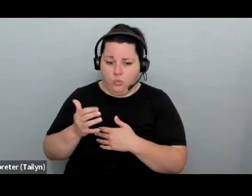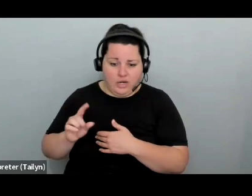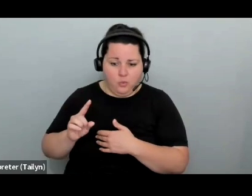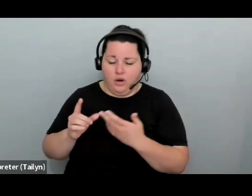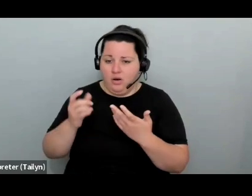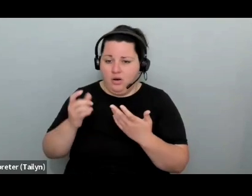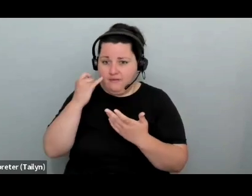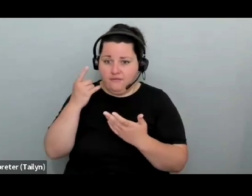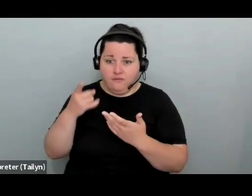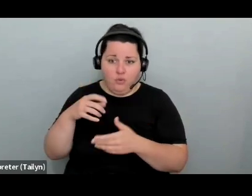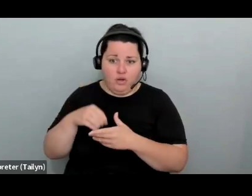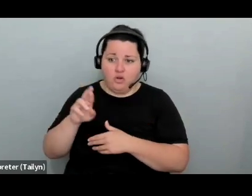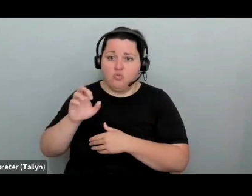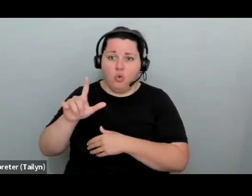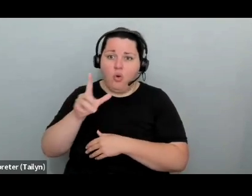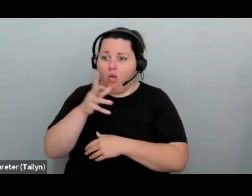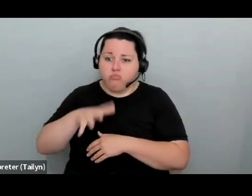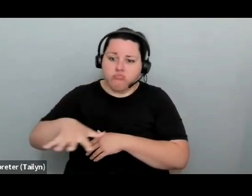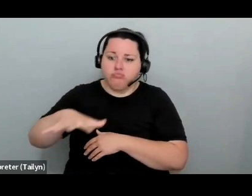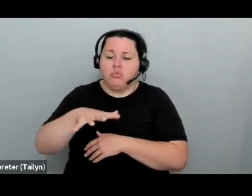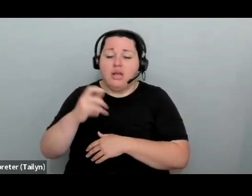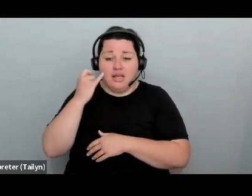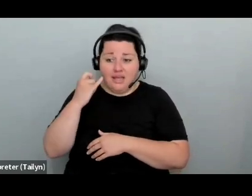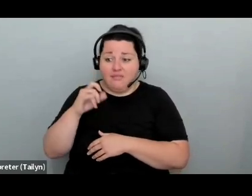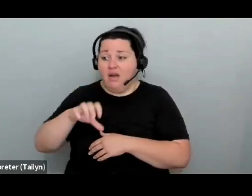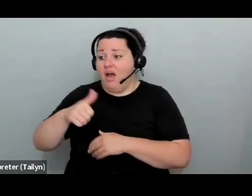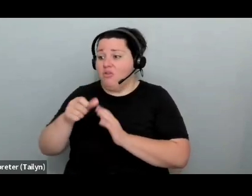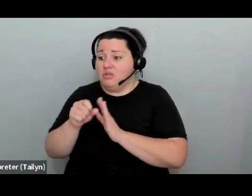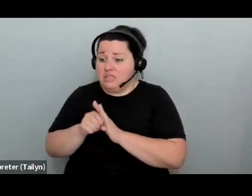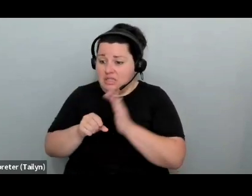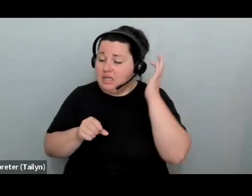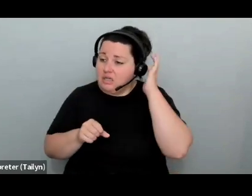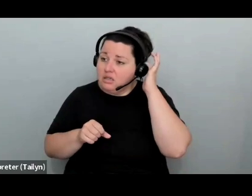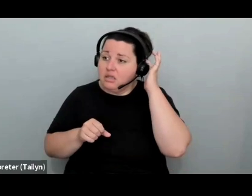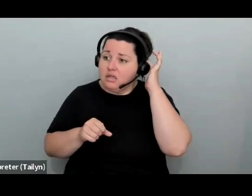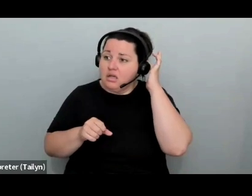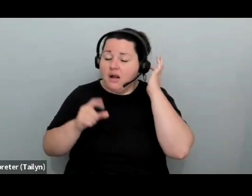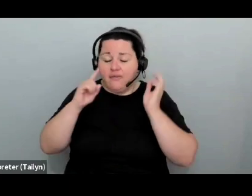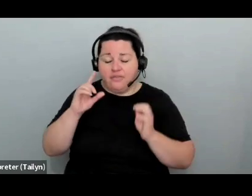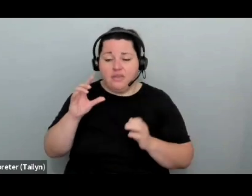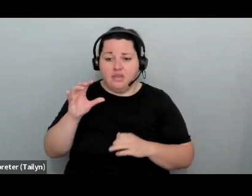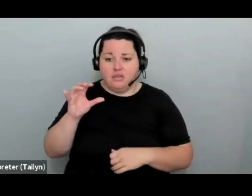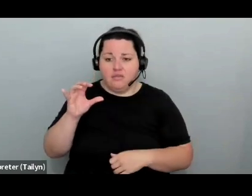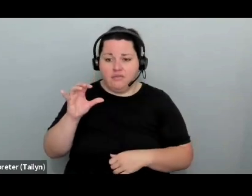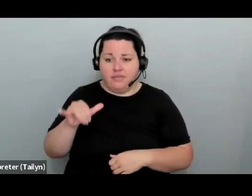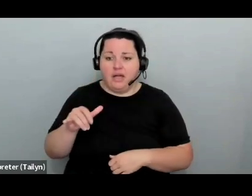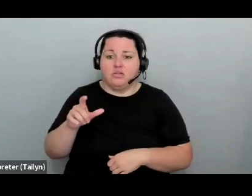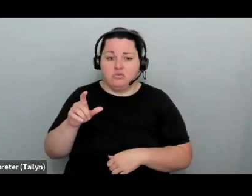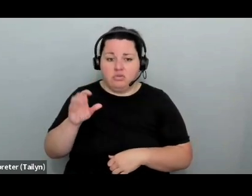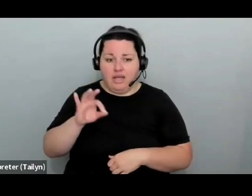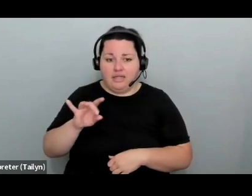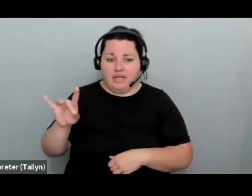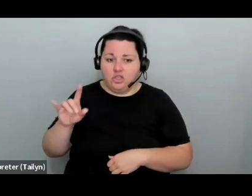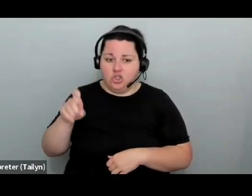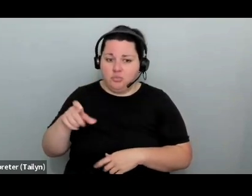you're in rural parts of the state, no matter if you're in another state, I think that should all be the 988 should be the